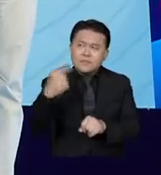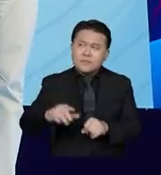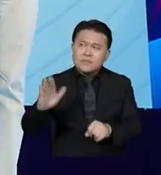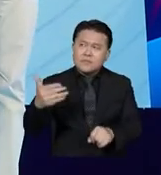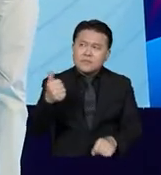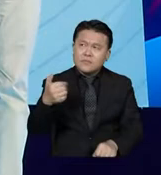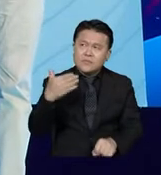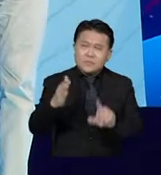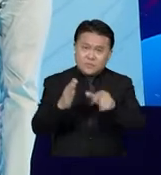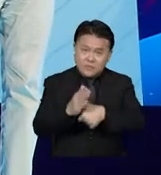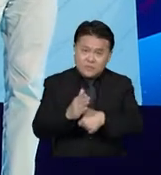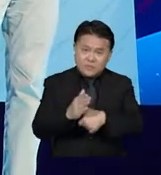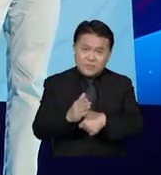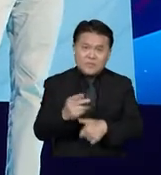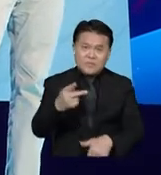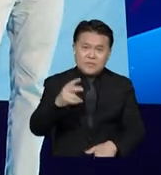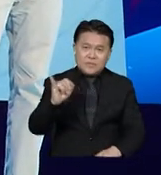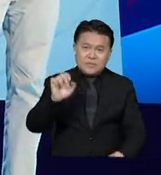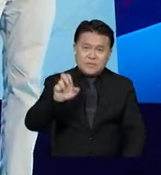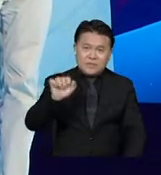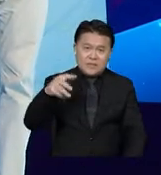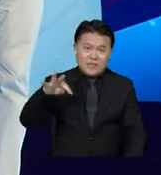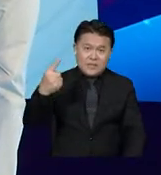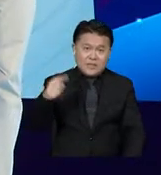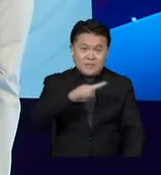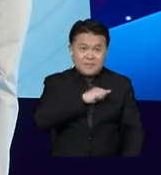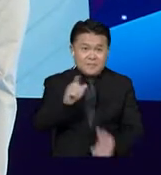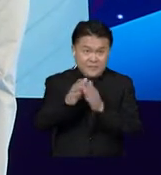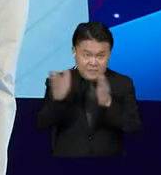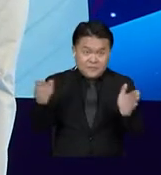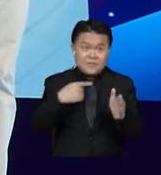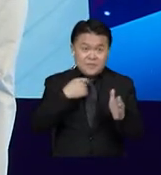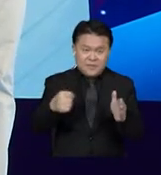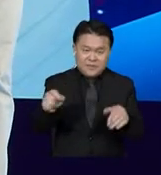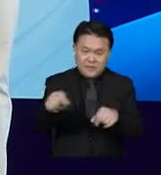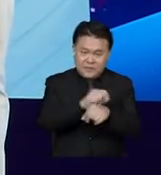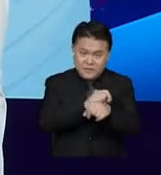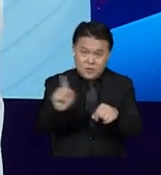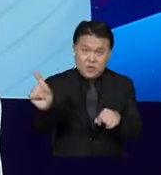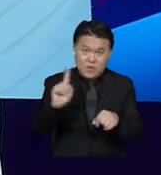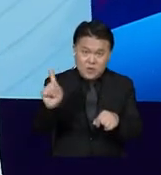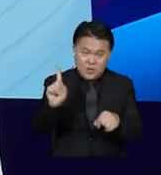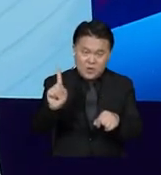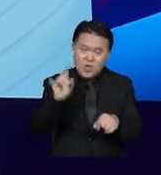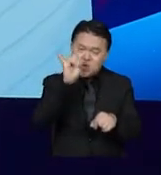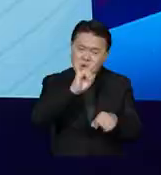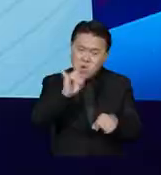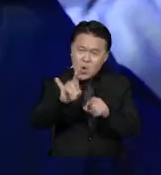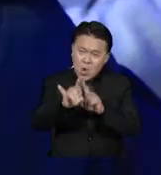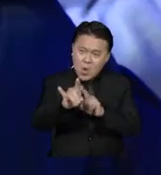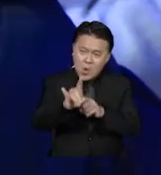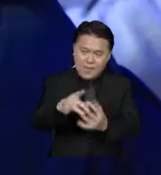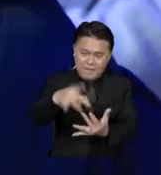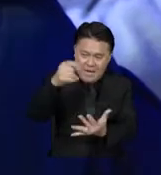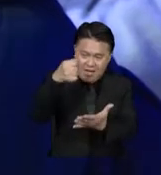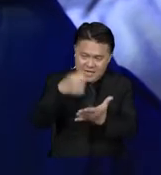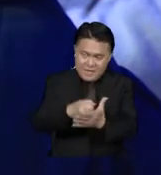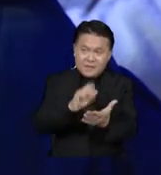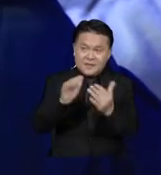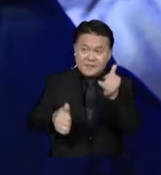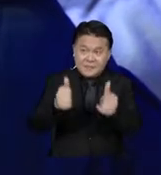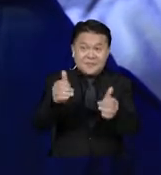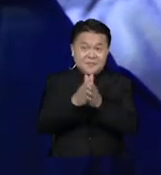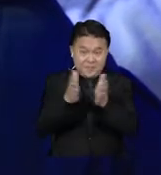to humans. They started with a population of foxes with normal fear of humans. If you try to touch them, they would run